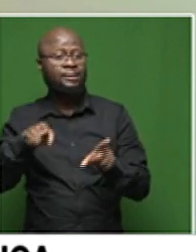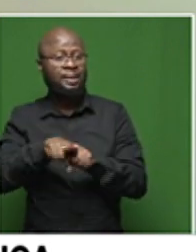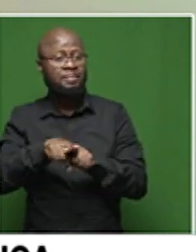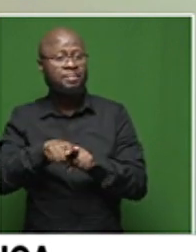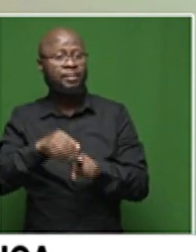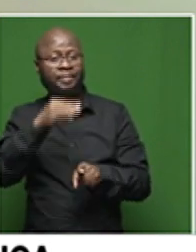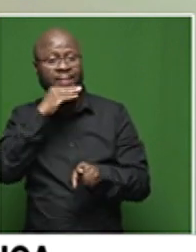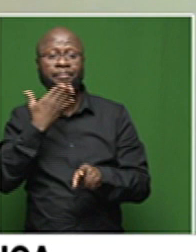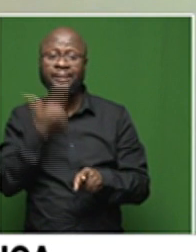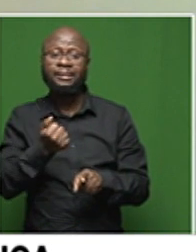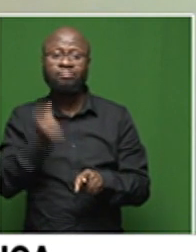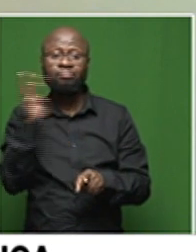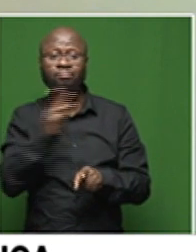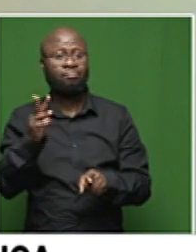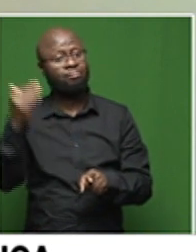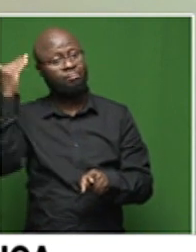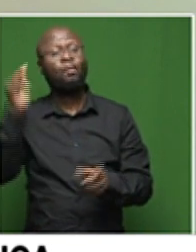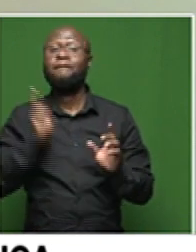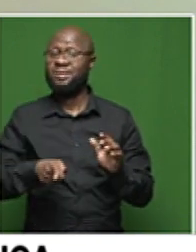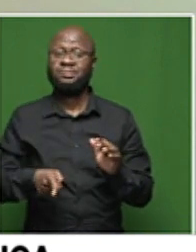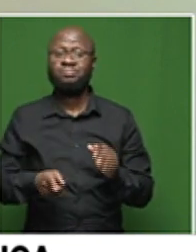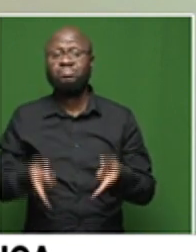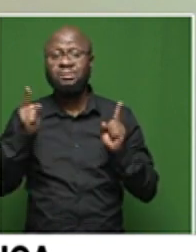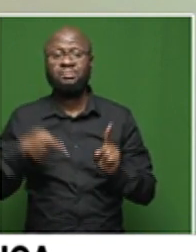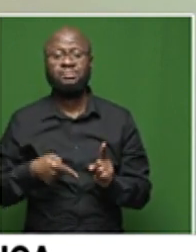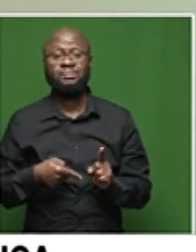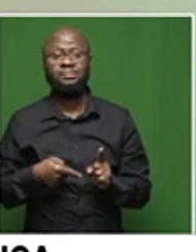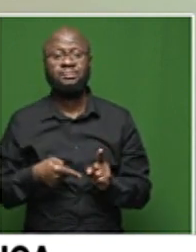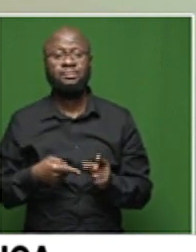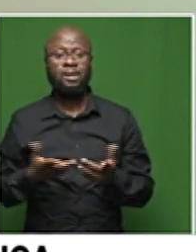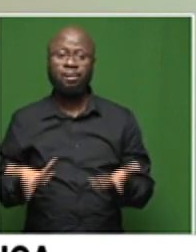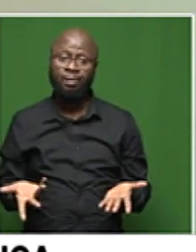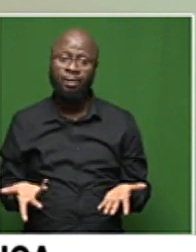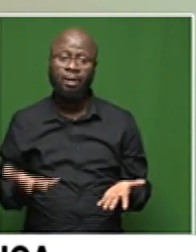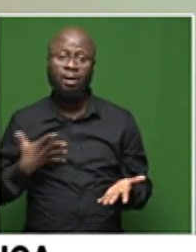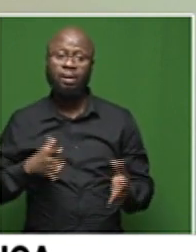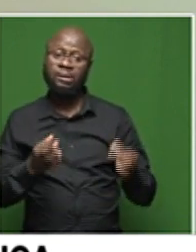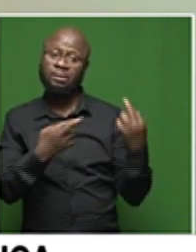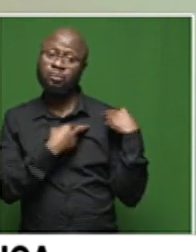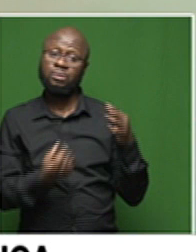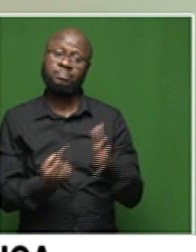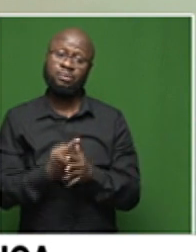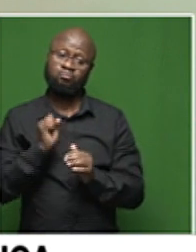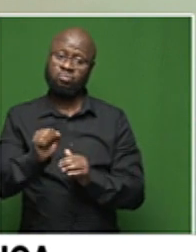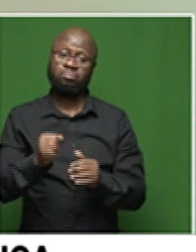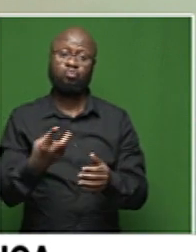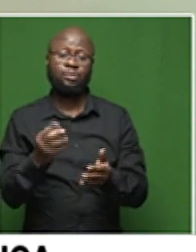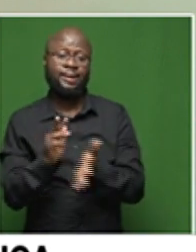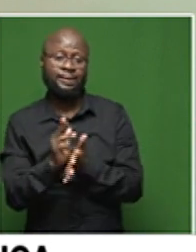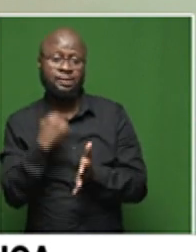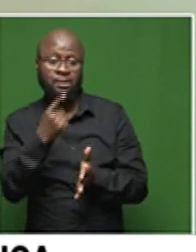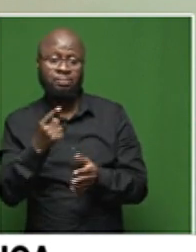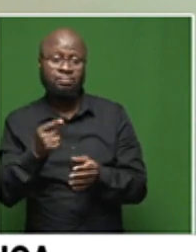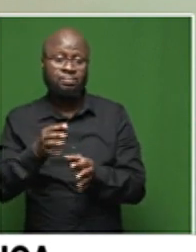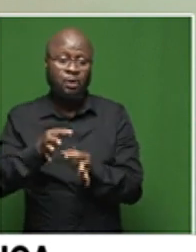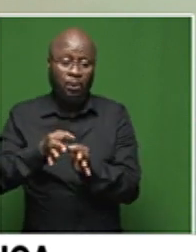need to know about this. Mm. The authors of our 2019 review point out that liquid aerosol contains